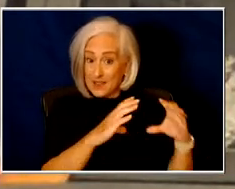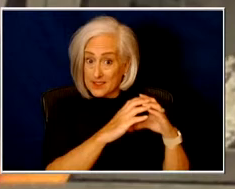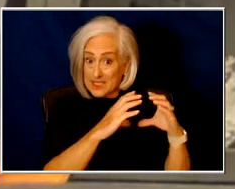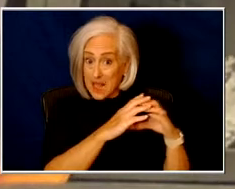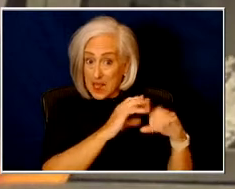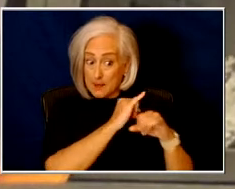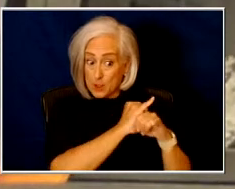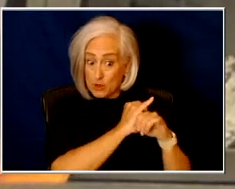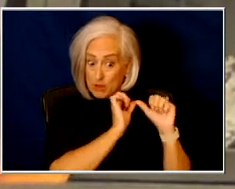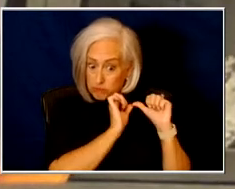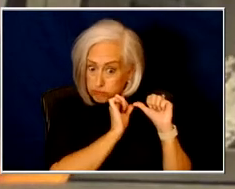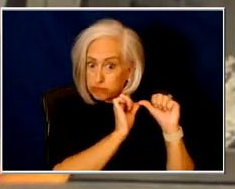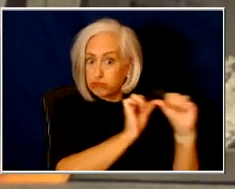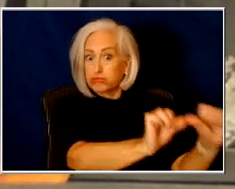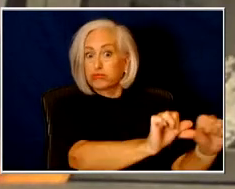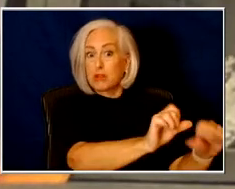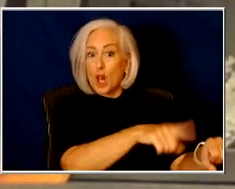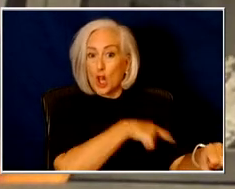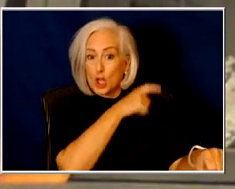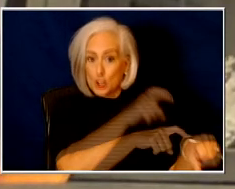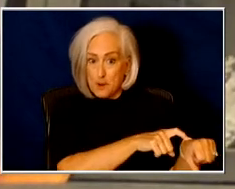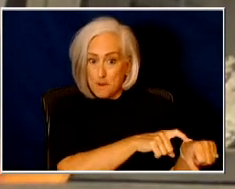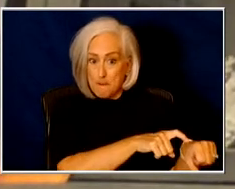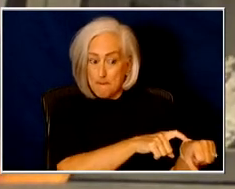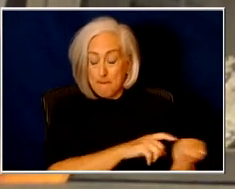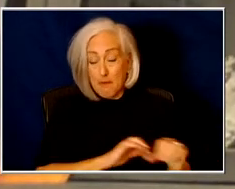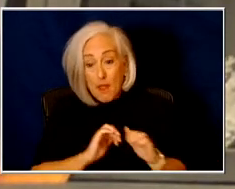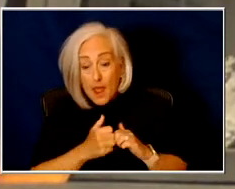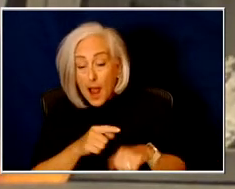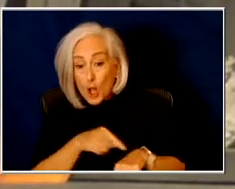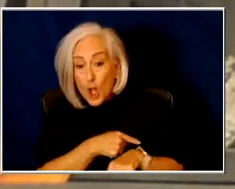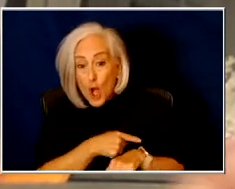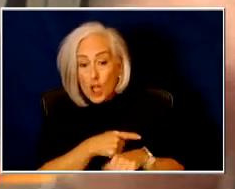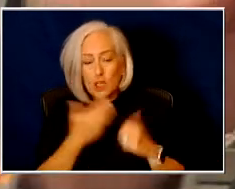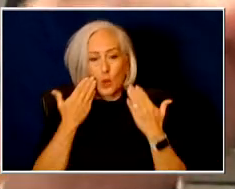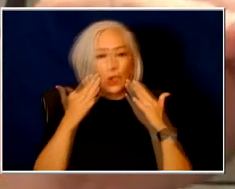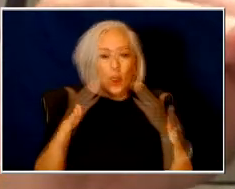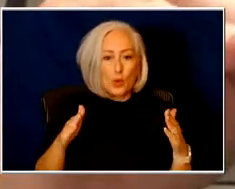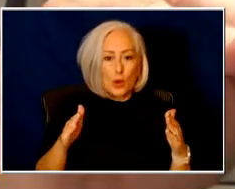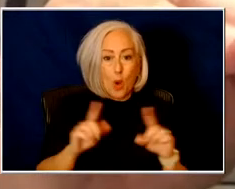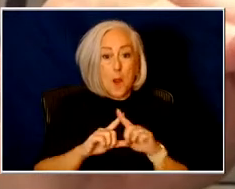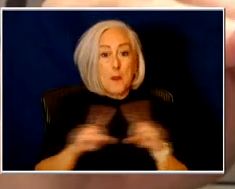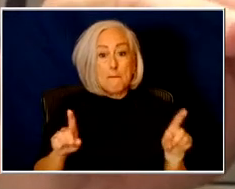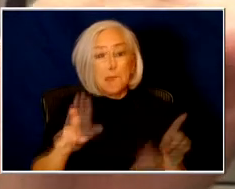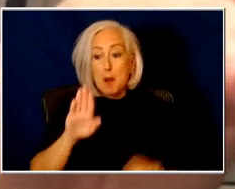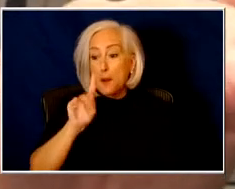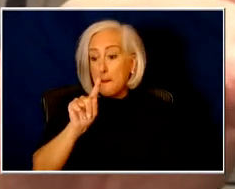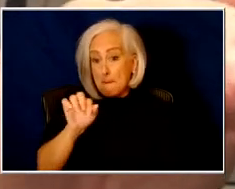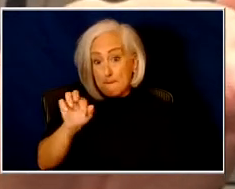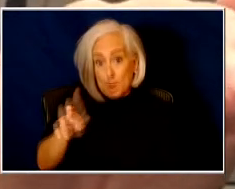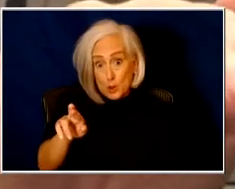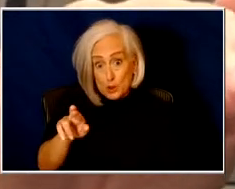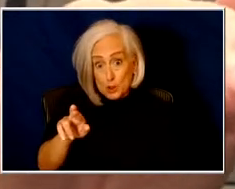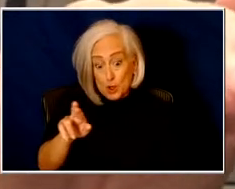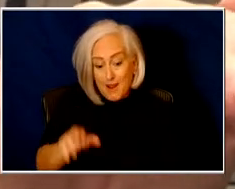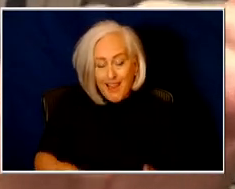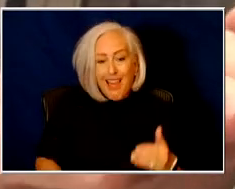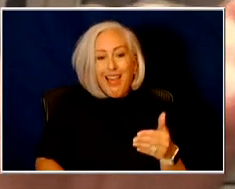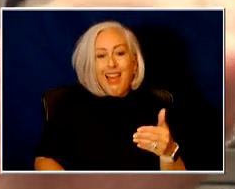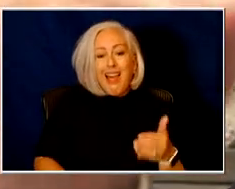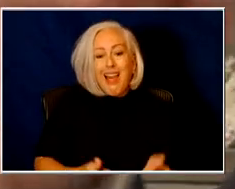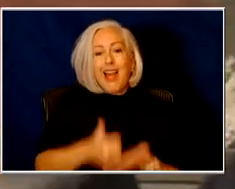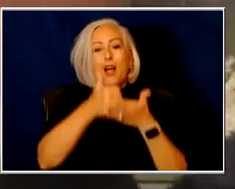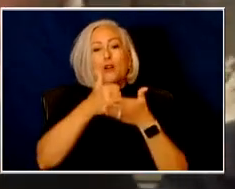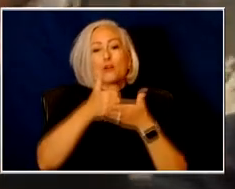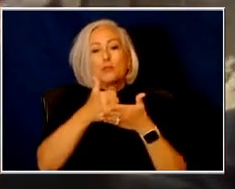but the good news is by getting these boosters we boost not only our antibody albeit temporarily